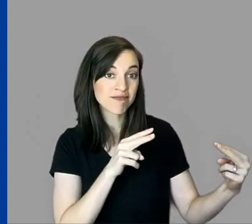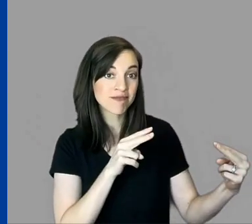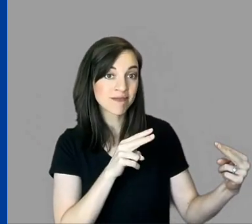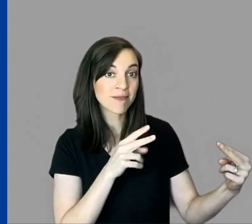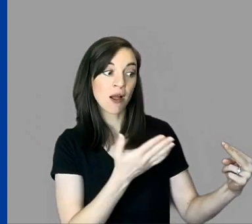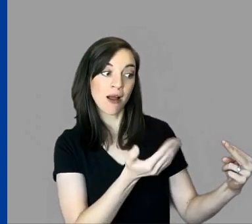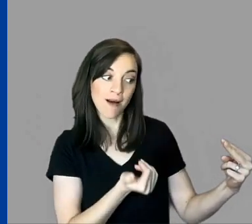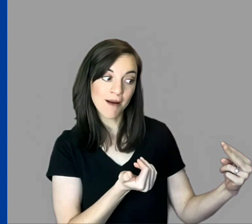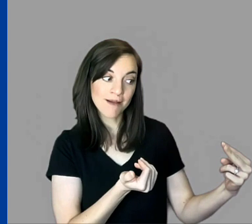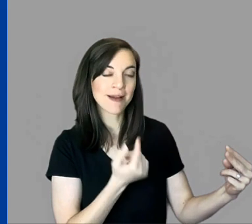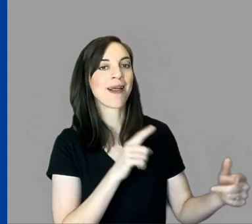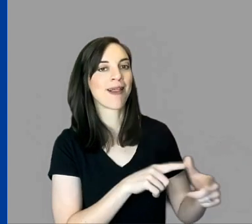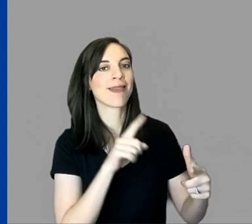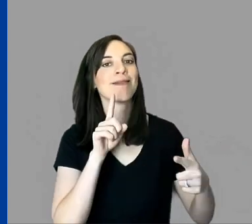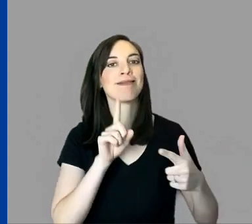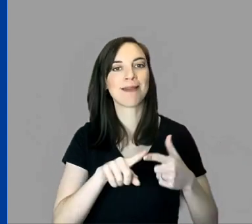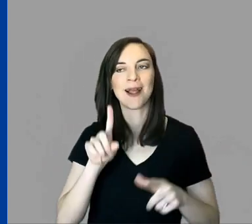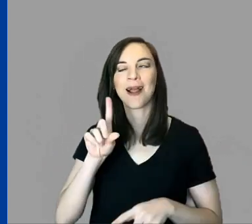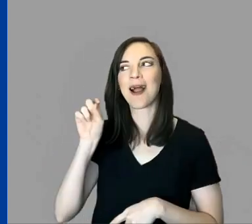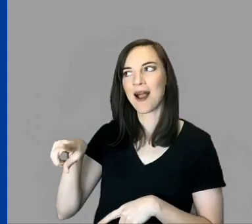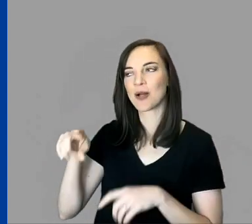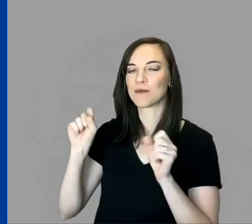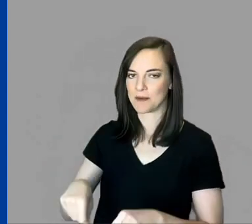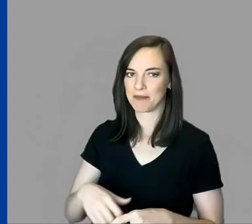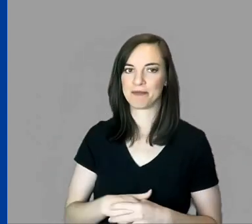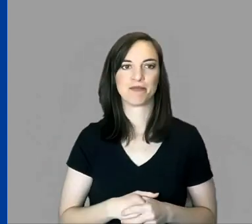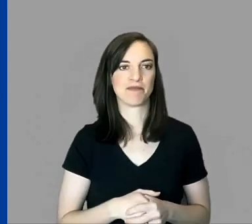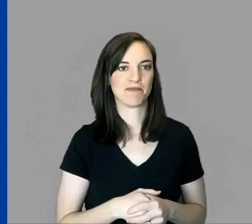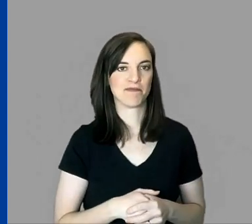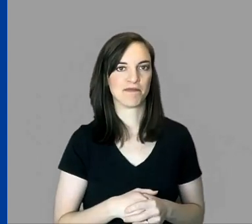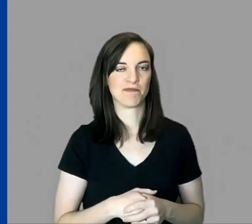until called on before asking a question or making a statement.